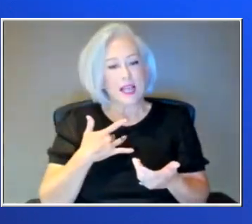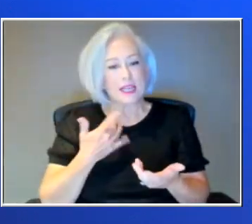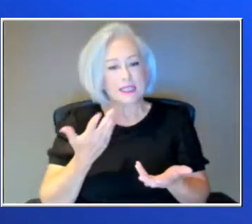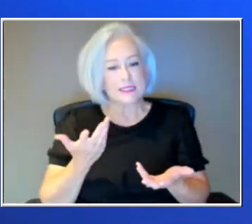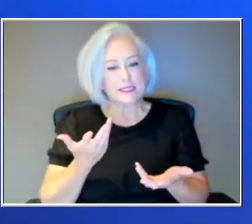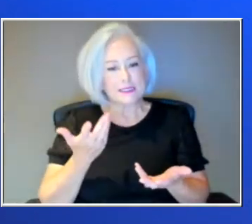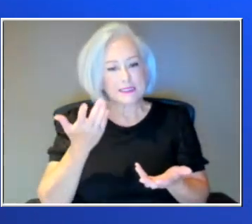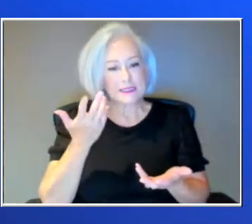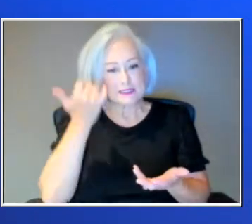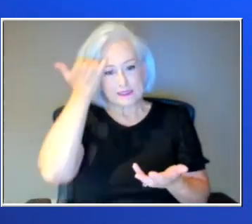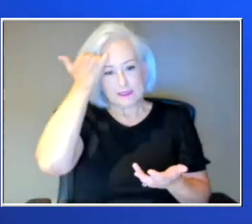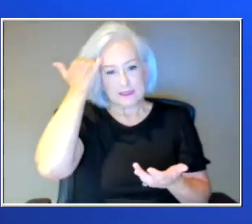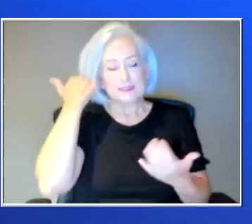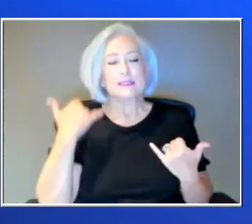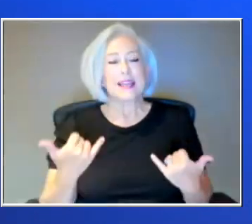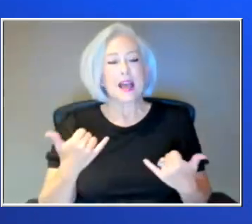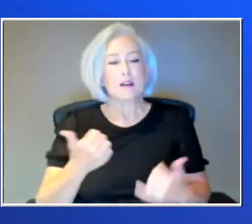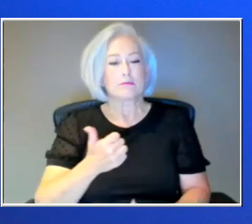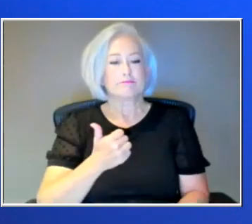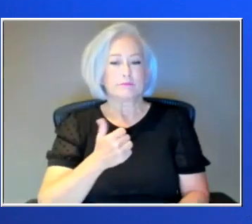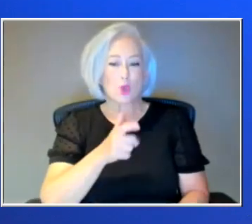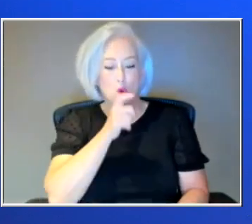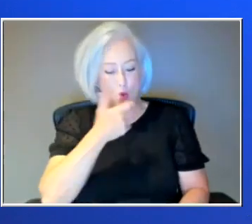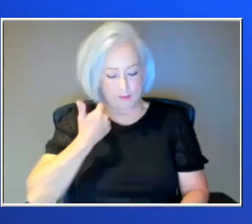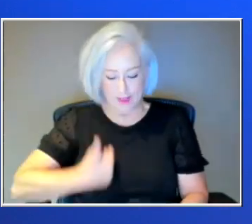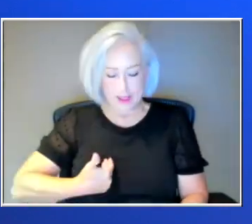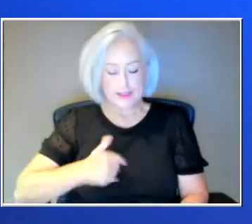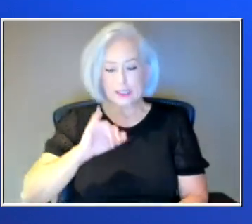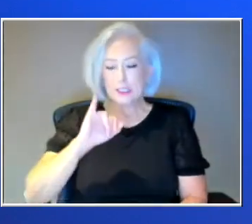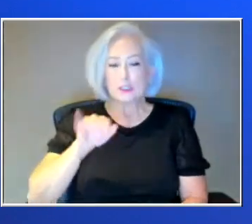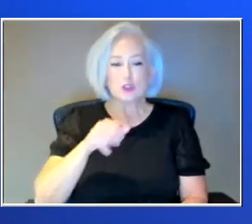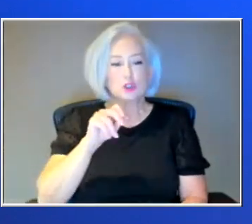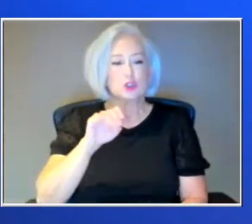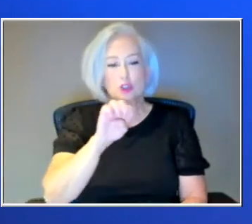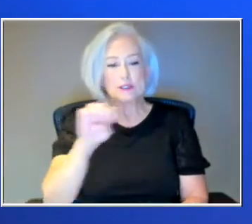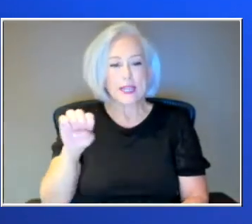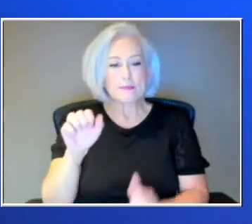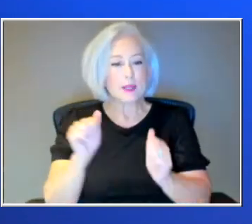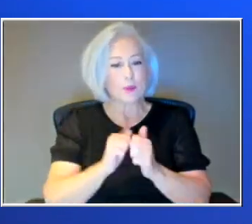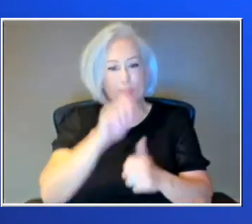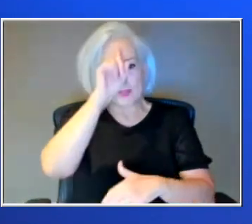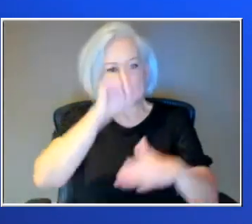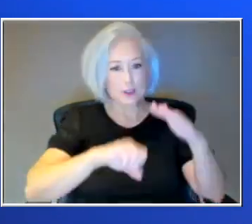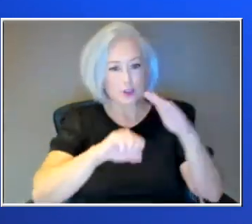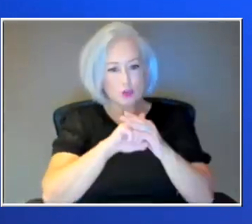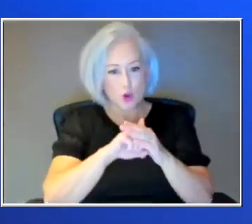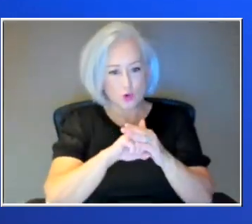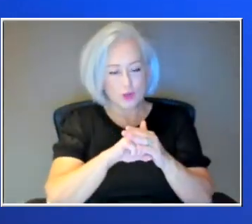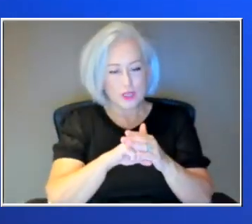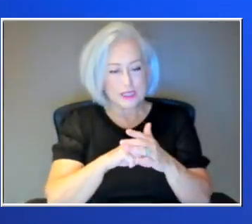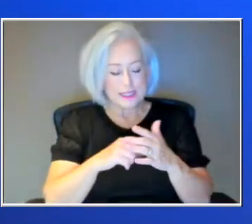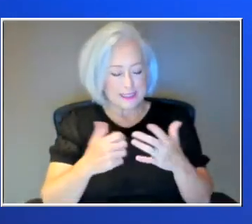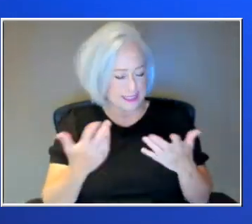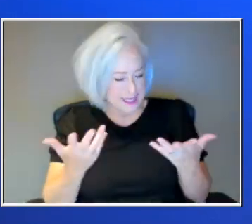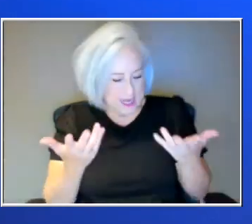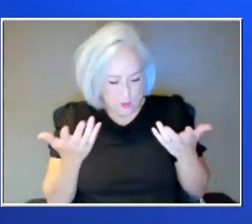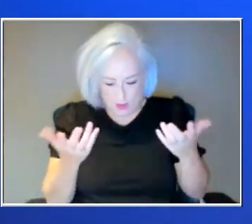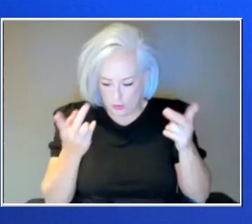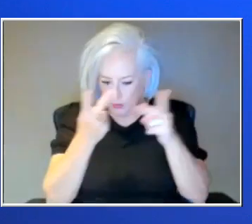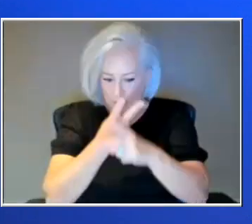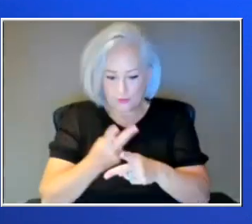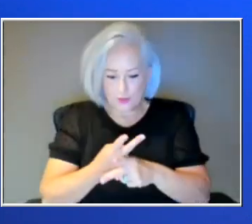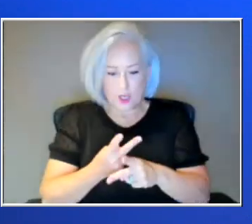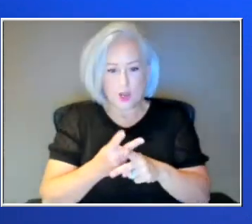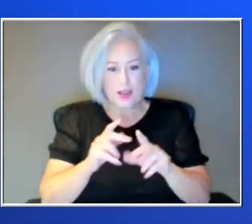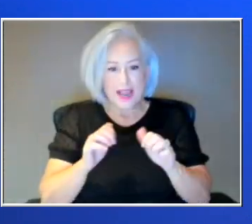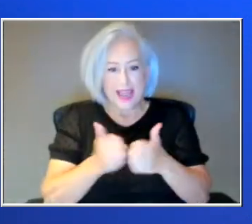I'm Jamie with a stroke. And I'm trying really hard to try to figure out how to try to break